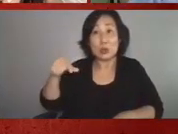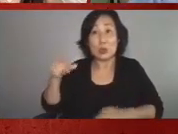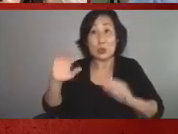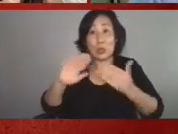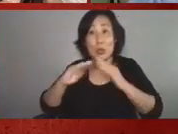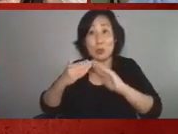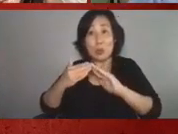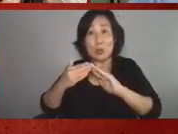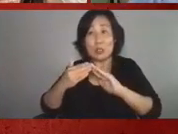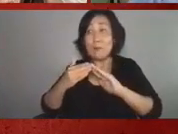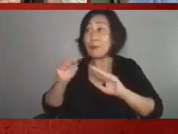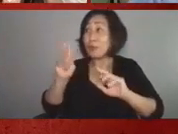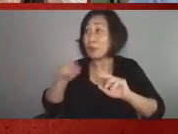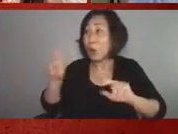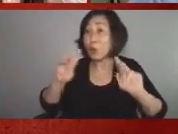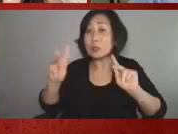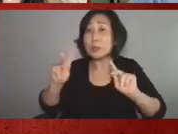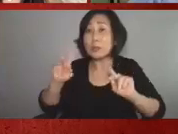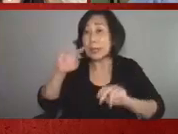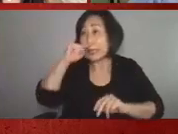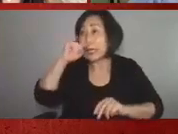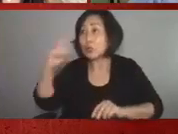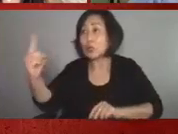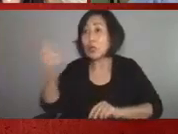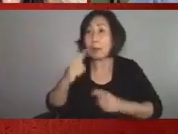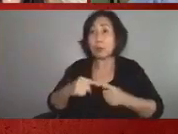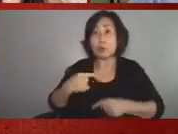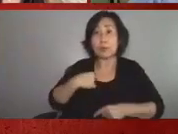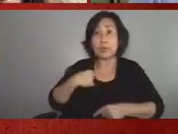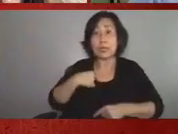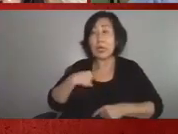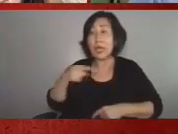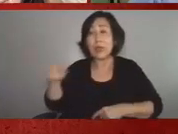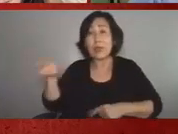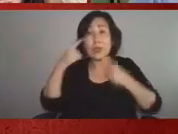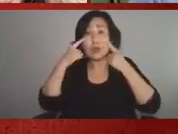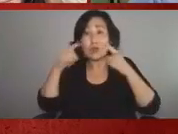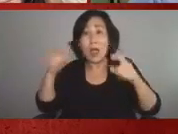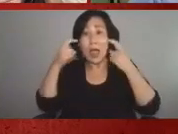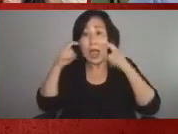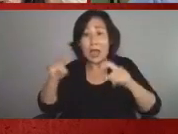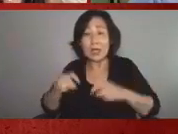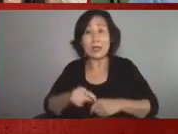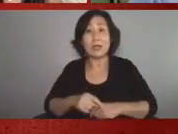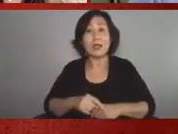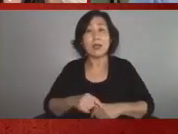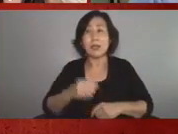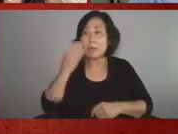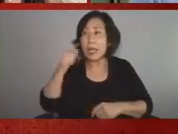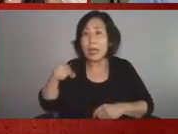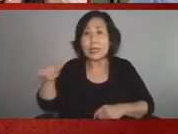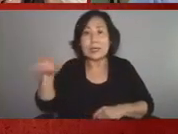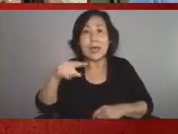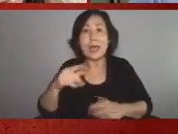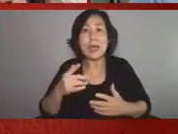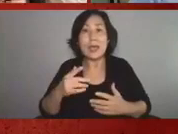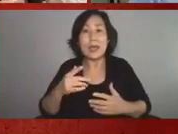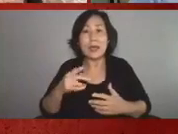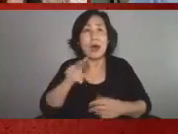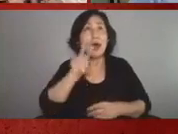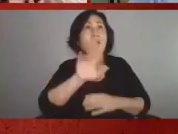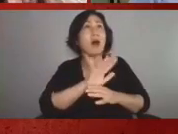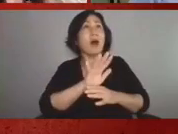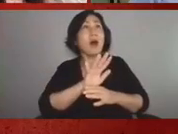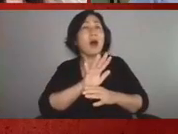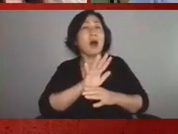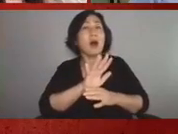come up to me and they are crying because for them, you know, it's sort of like